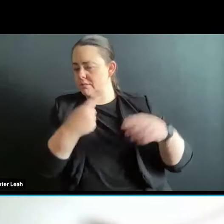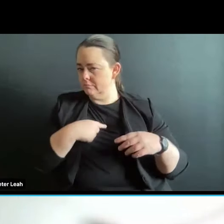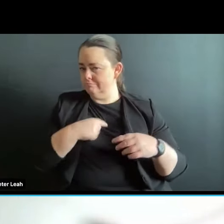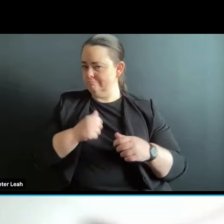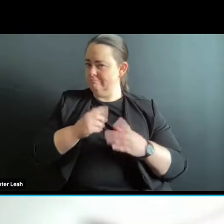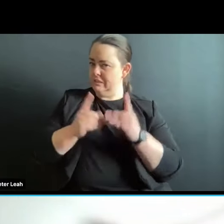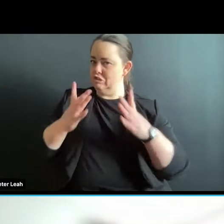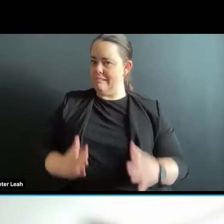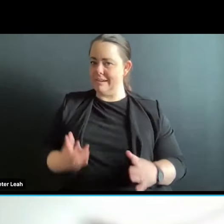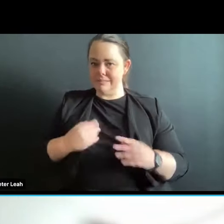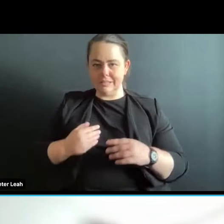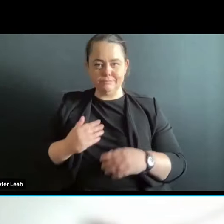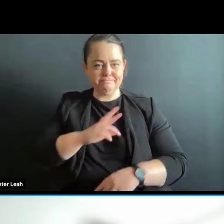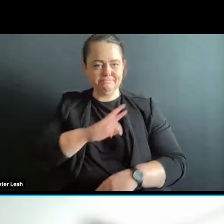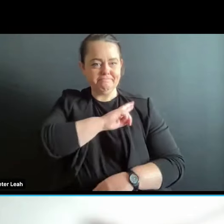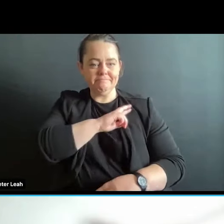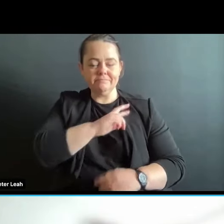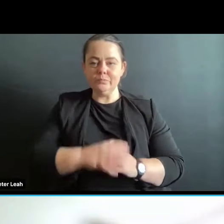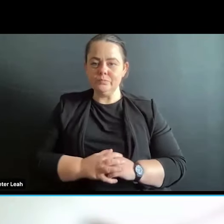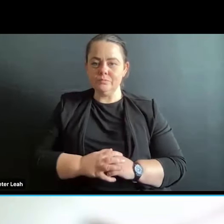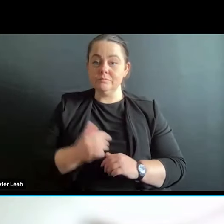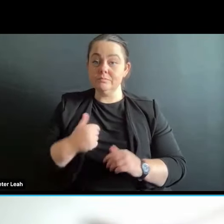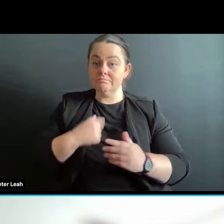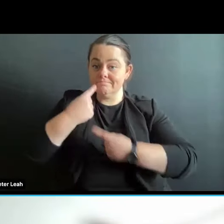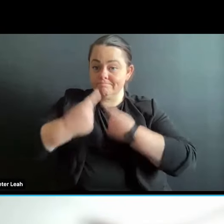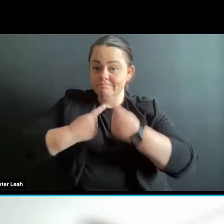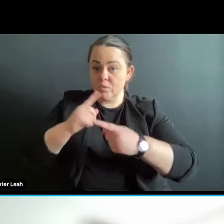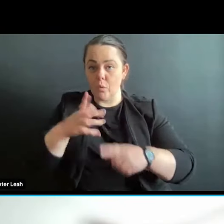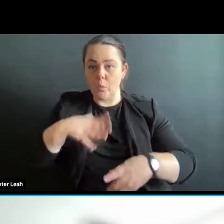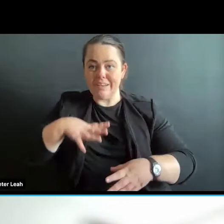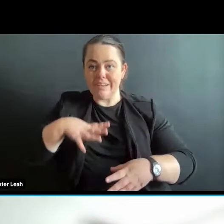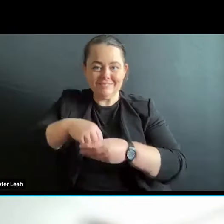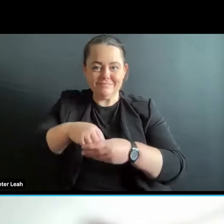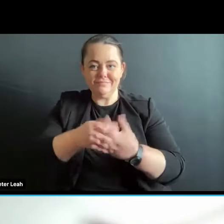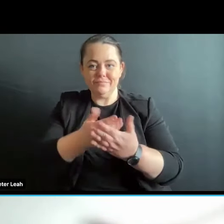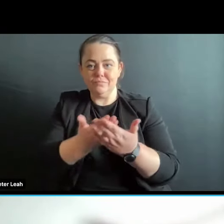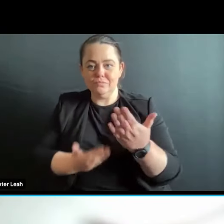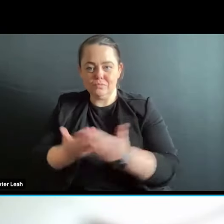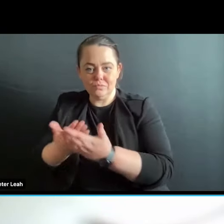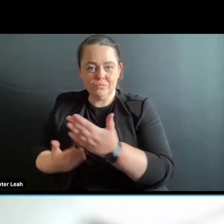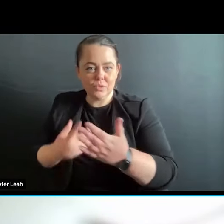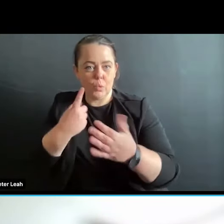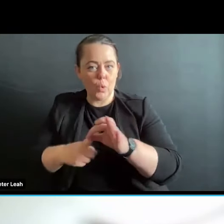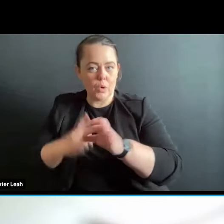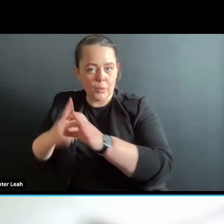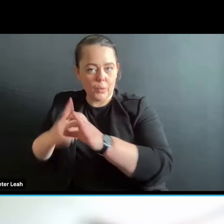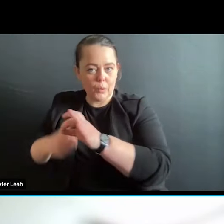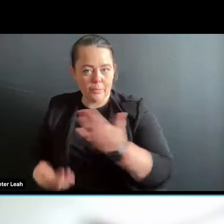through the next few worksheets in the quarterly financial report, which relate to viability.